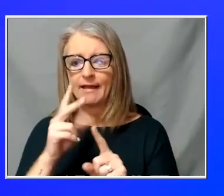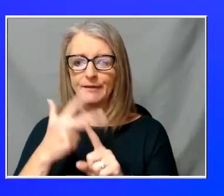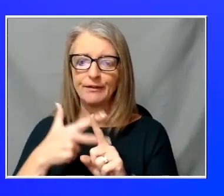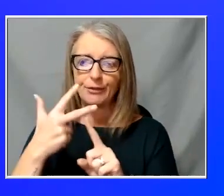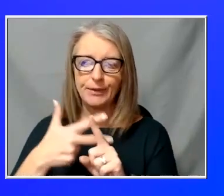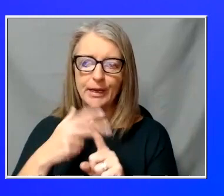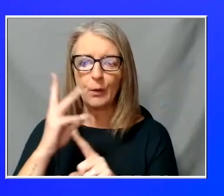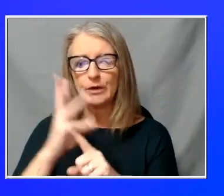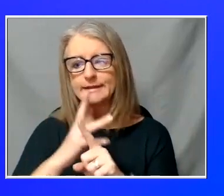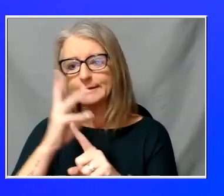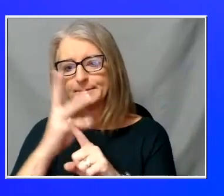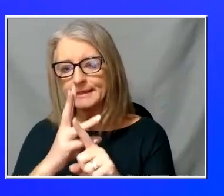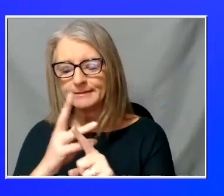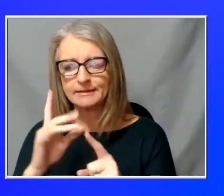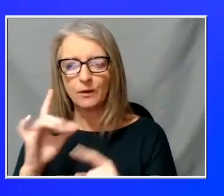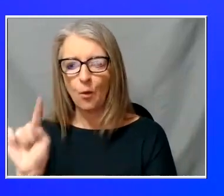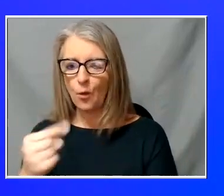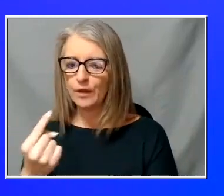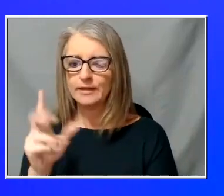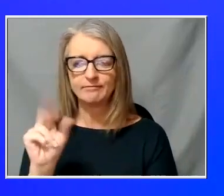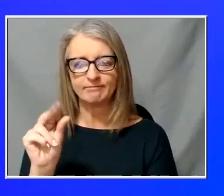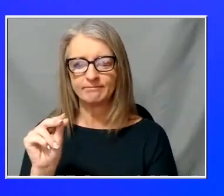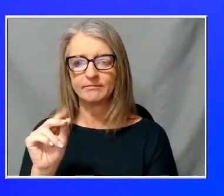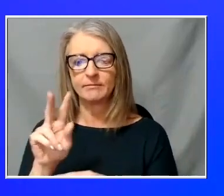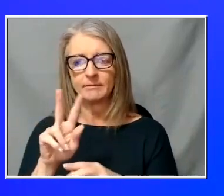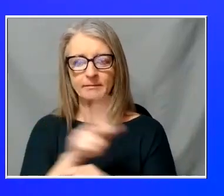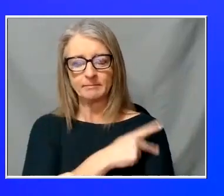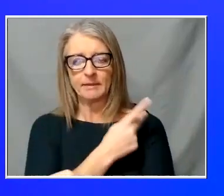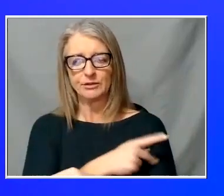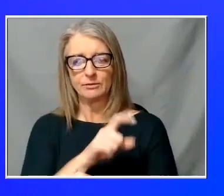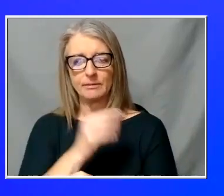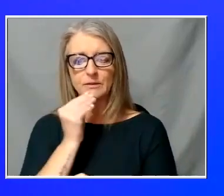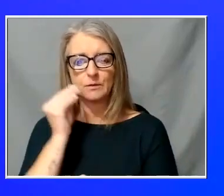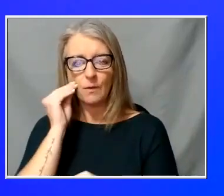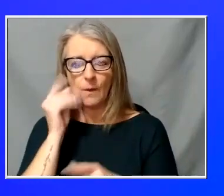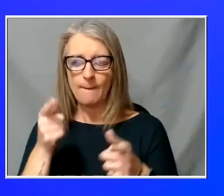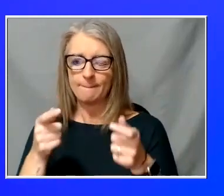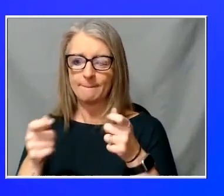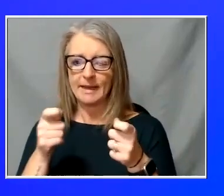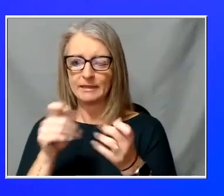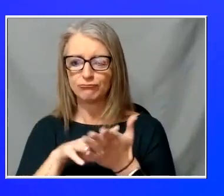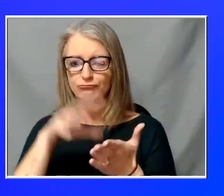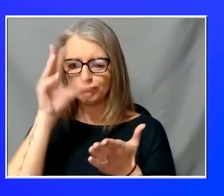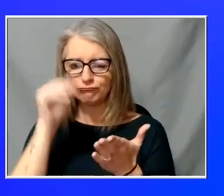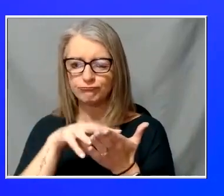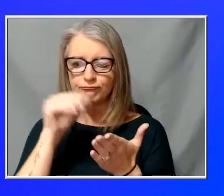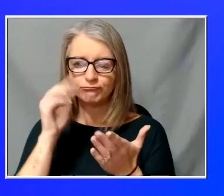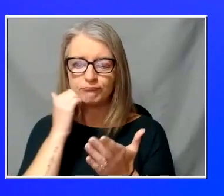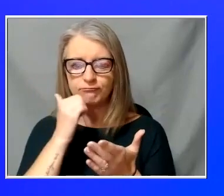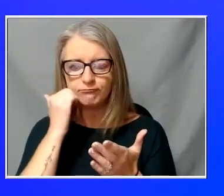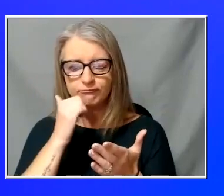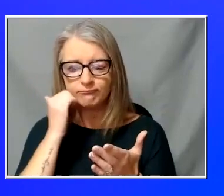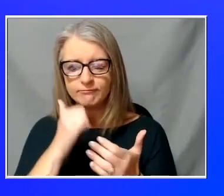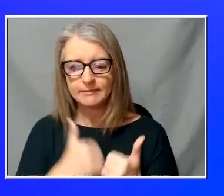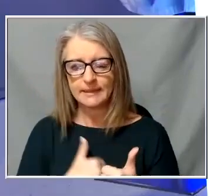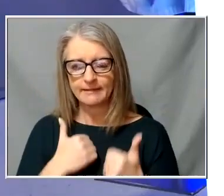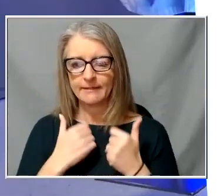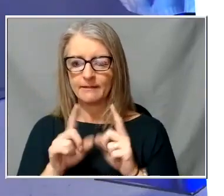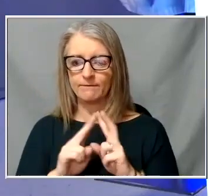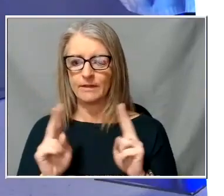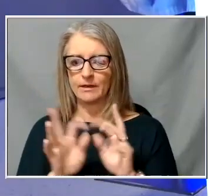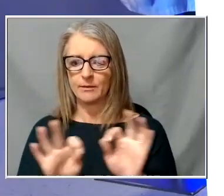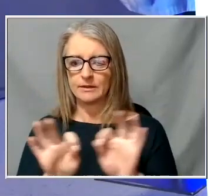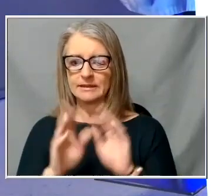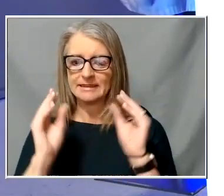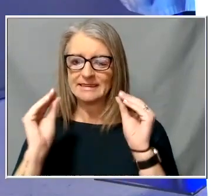months, but the patient has to go home and manage it, every day in their life, which is very important. So you're teaching them